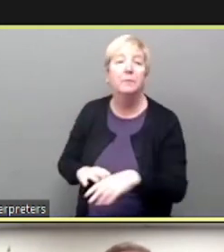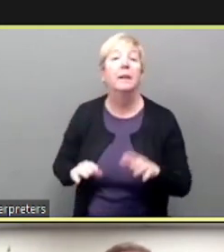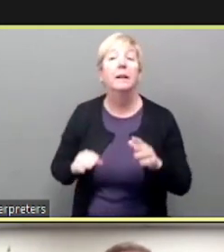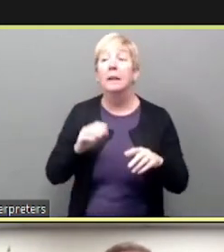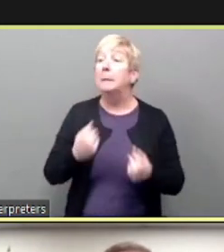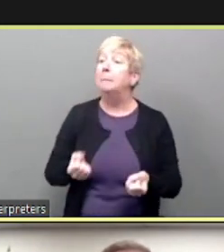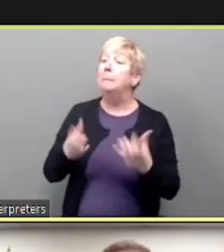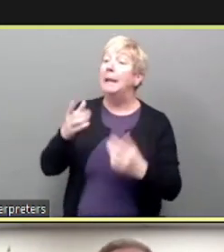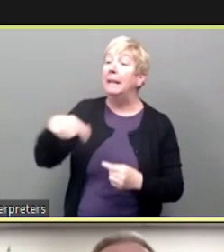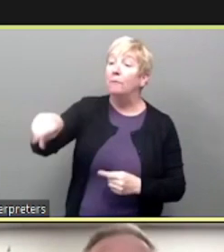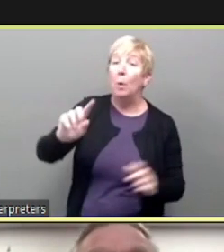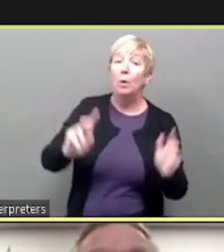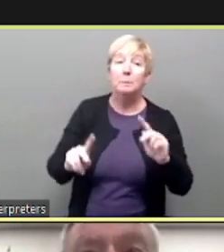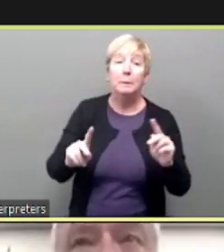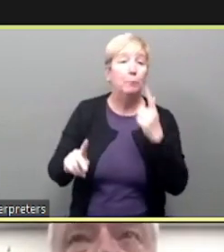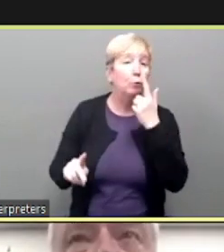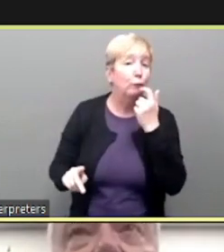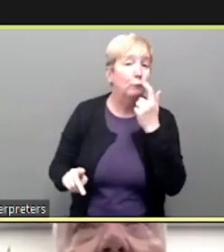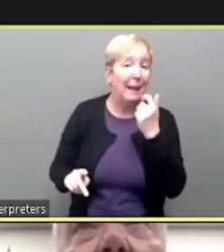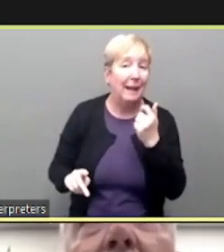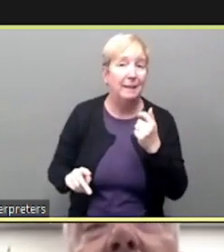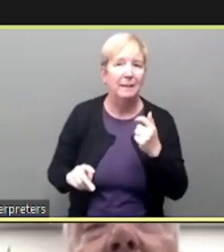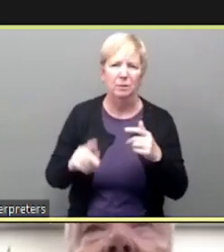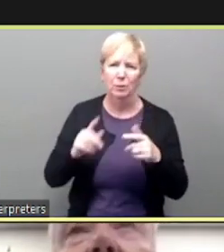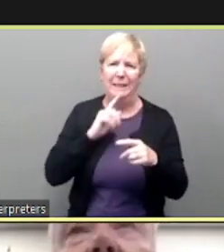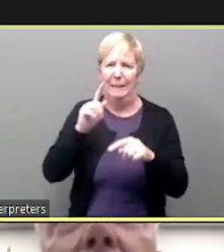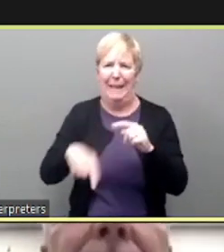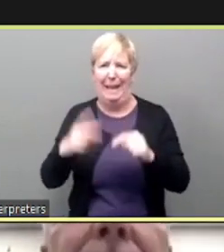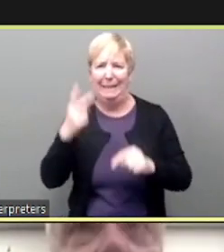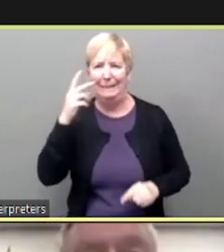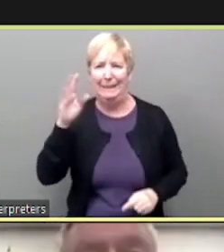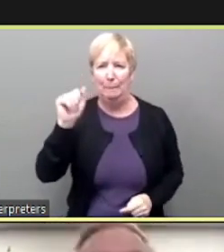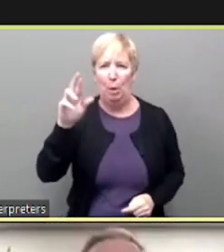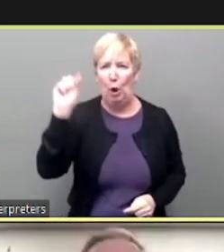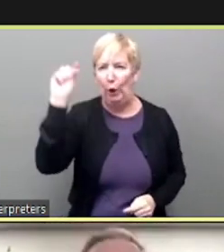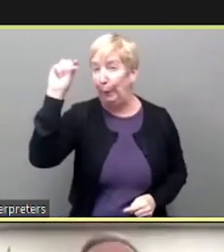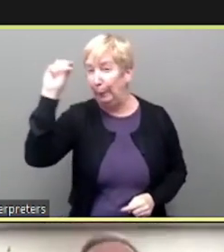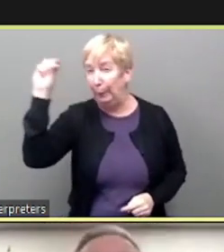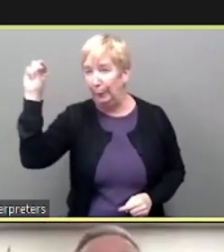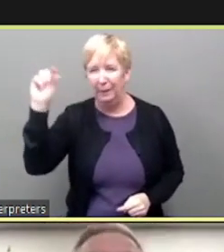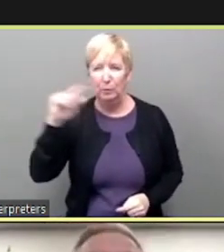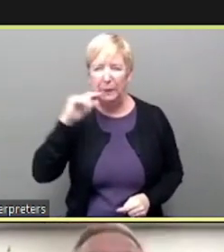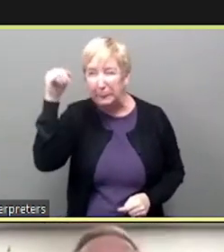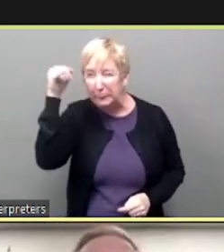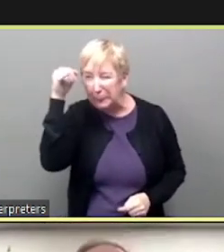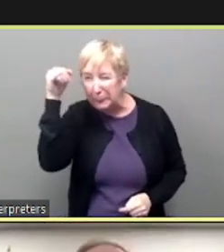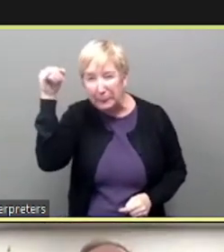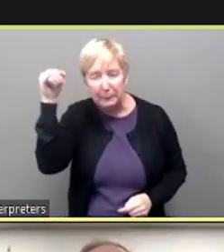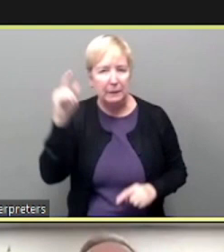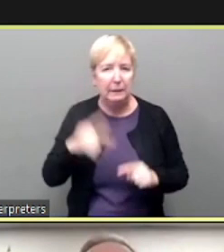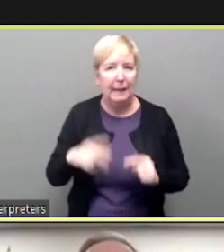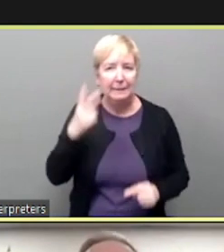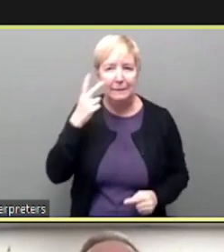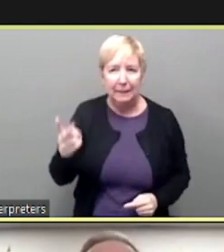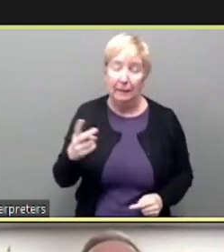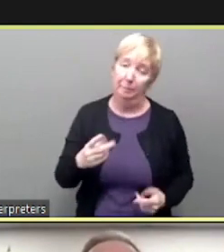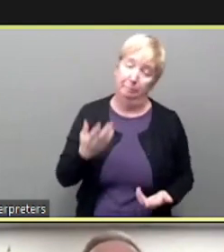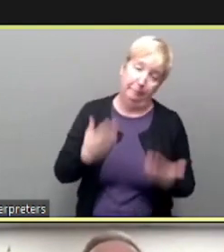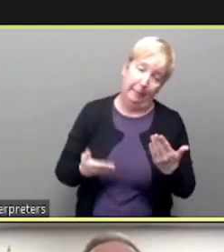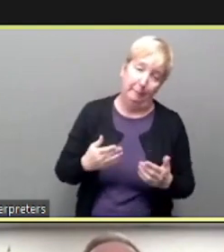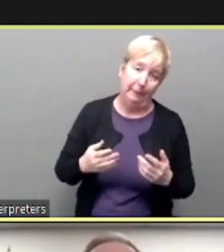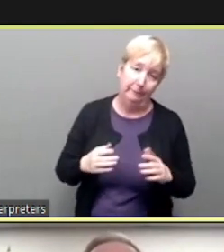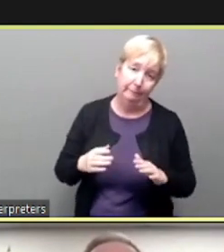unvaccinated, that red group, which you can't even see the bar on in the bar graph off to the right there, unless your vision is better than